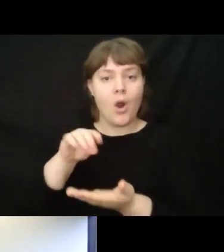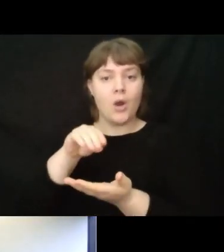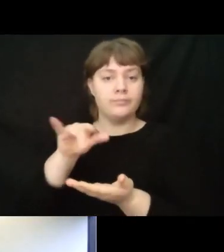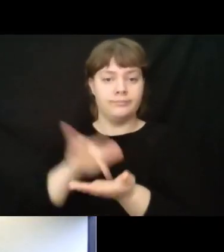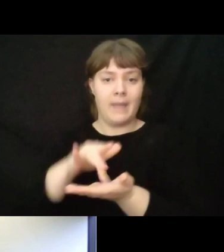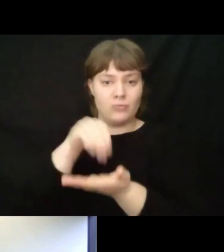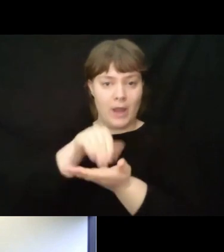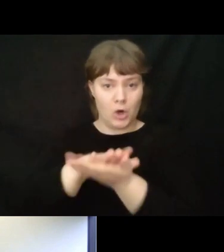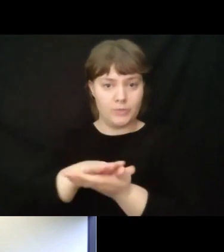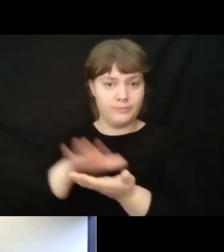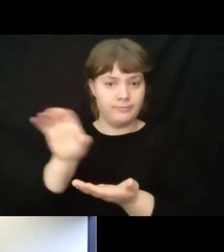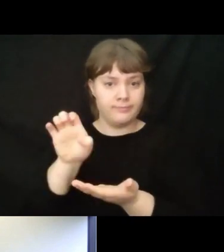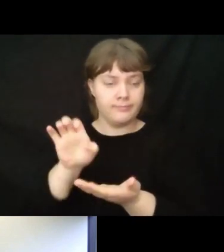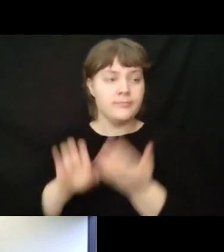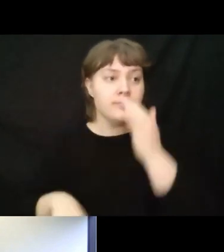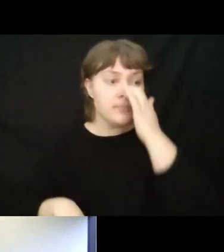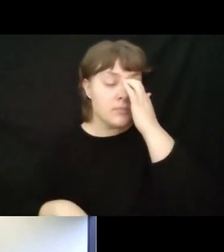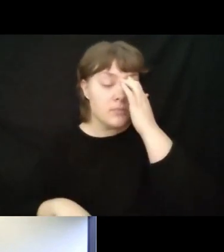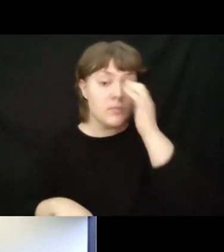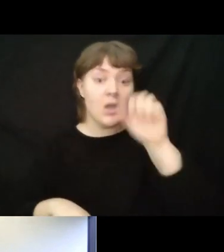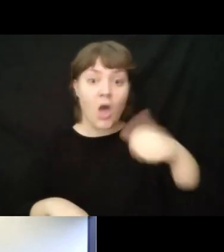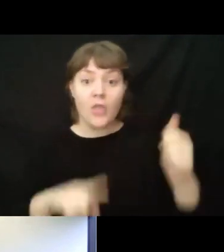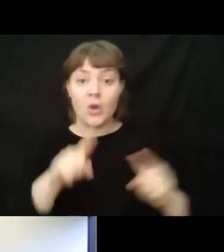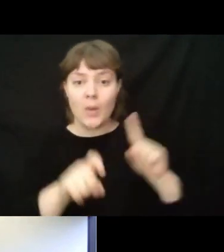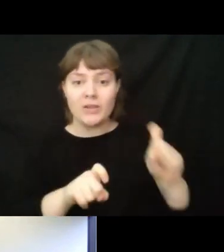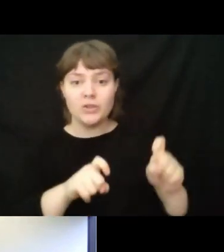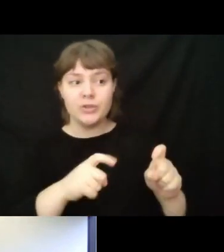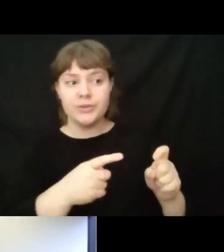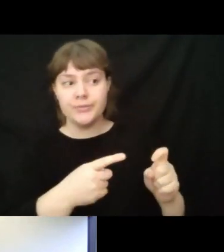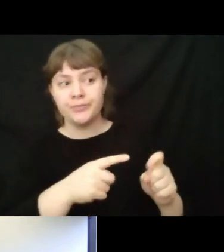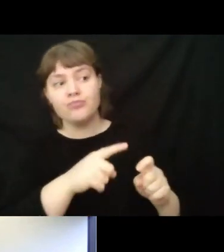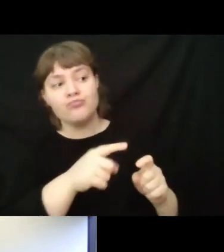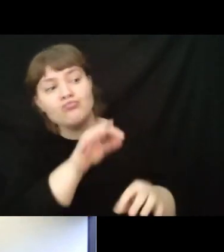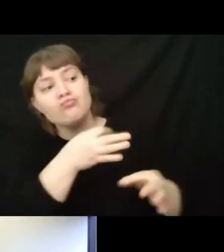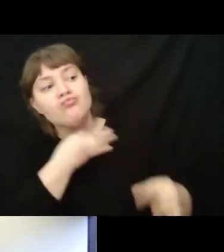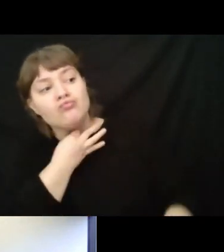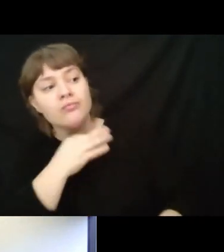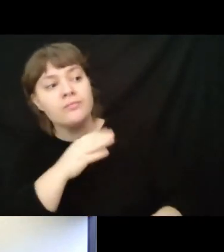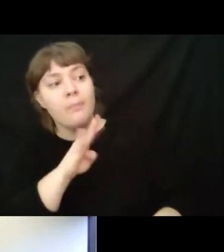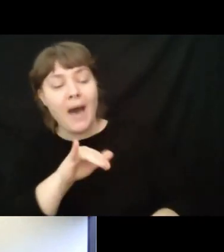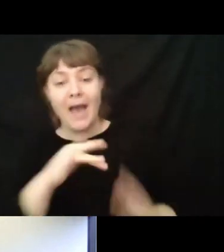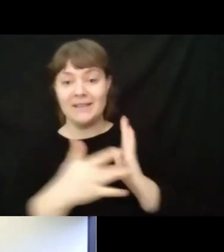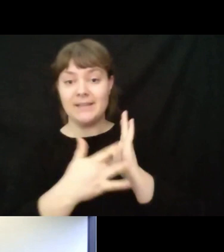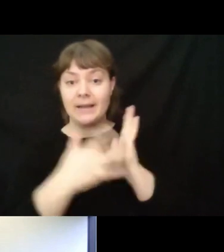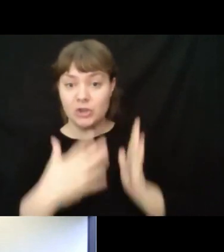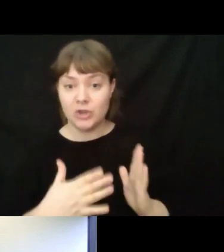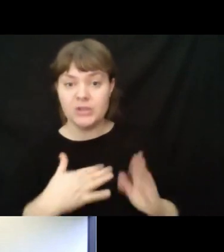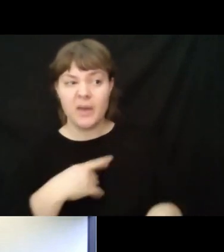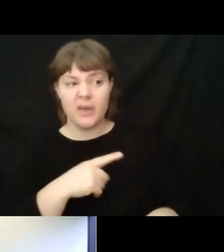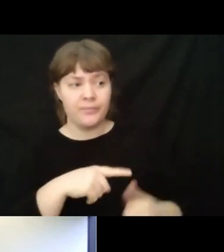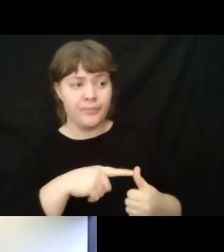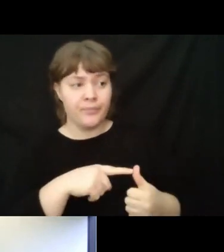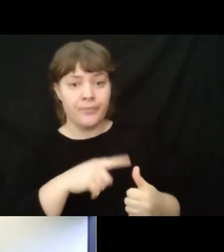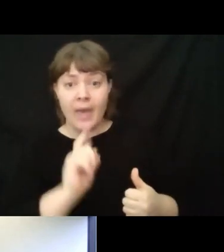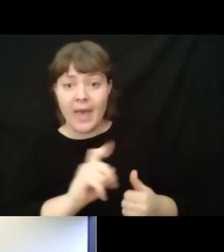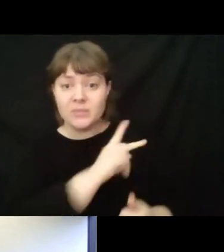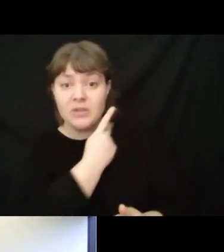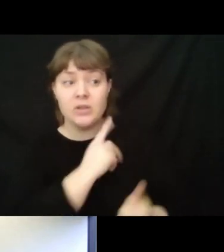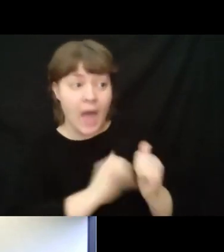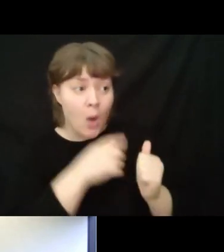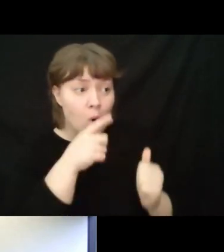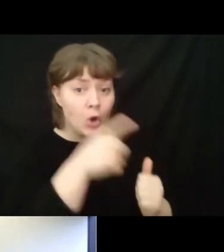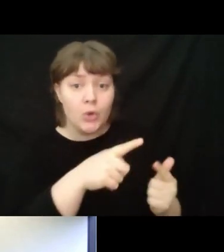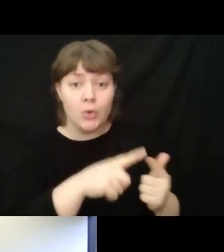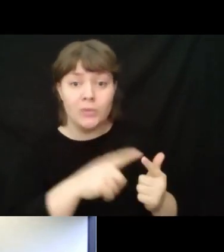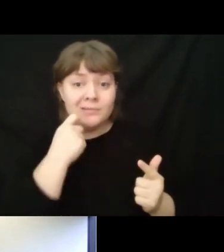others are asked by our techs. But it's really just asking patients, how are you at this moment? Have you lost